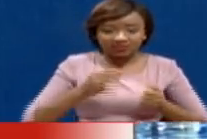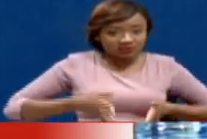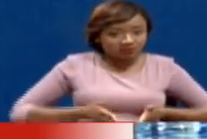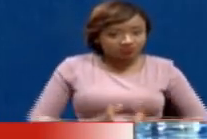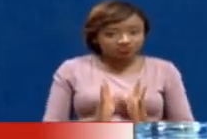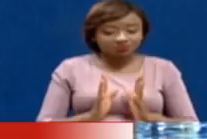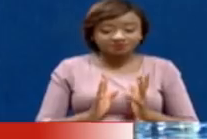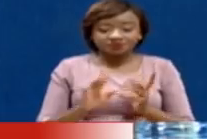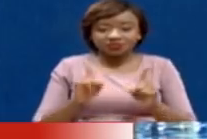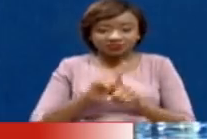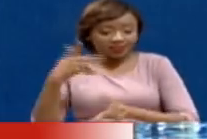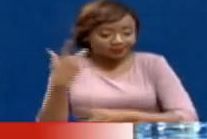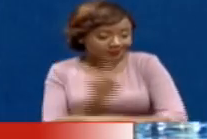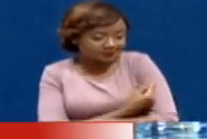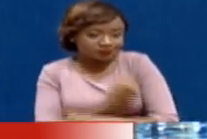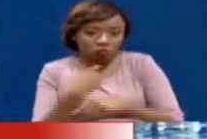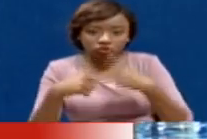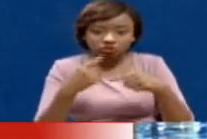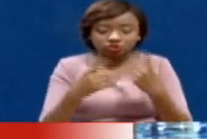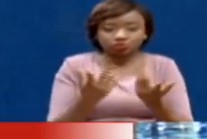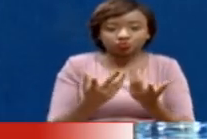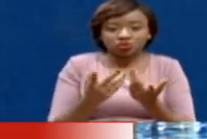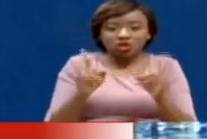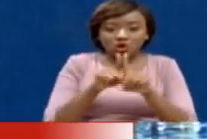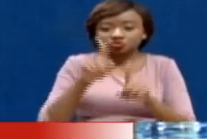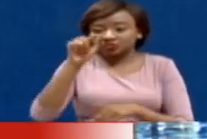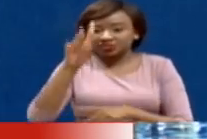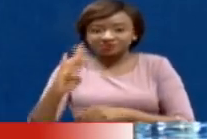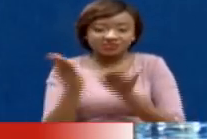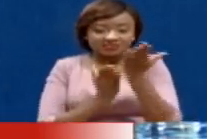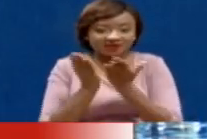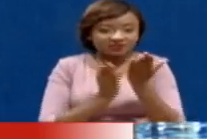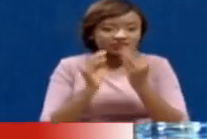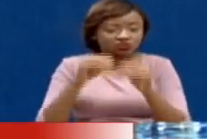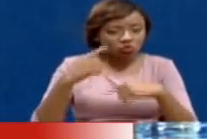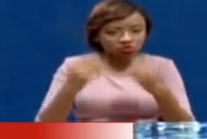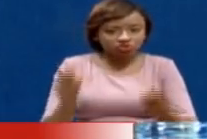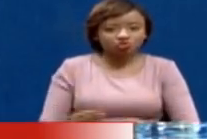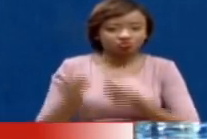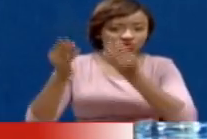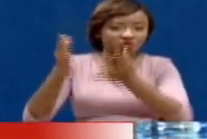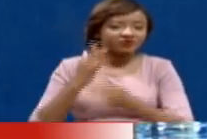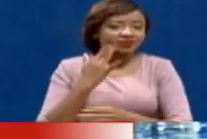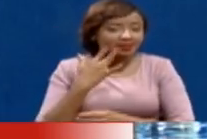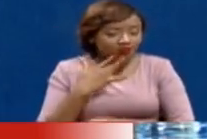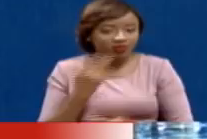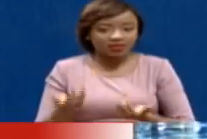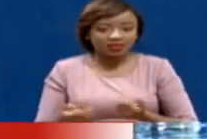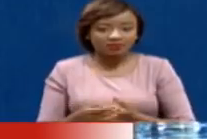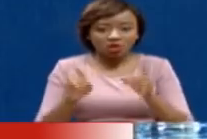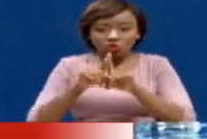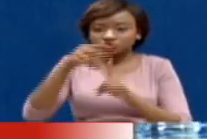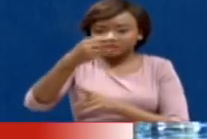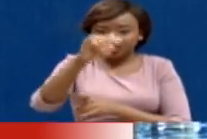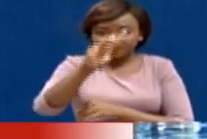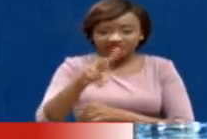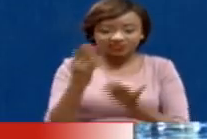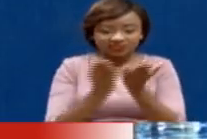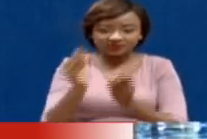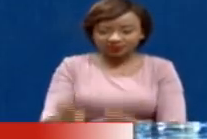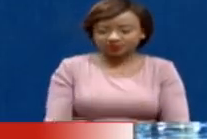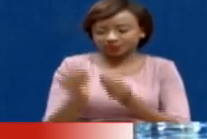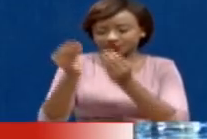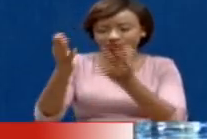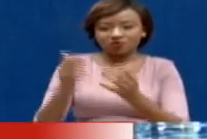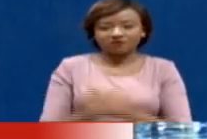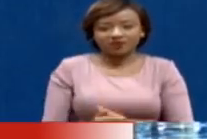Immunization services have to continue. TB services have to be offered on a daily basis. HIV services,